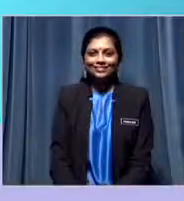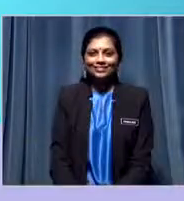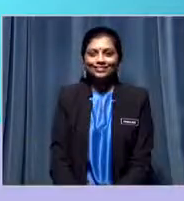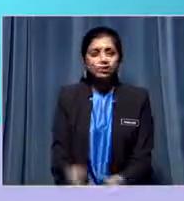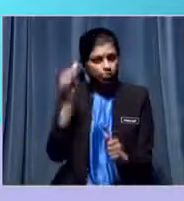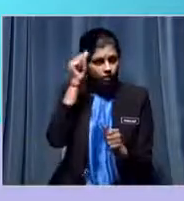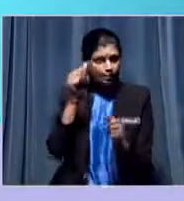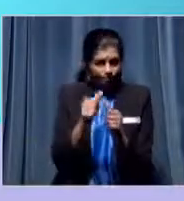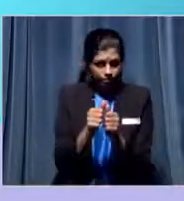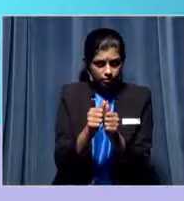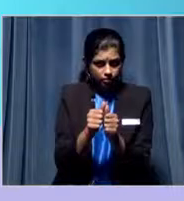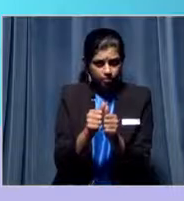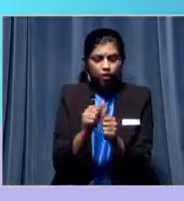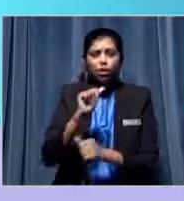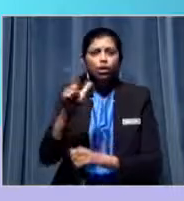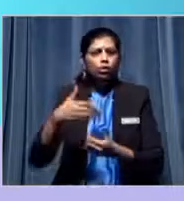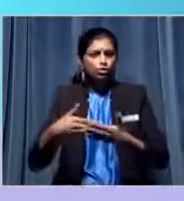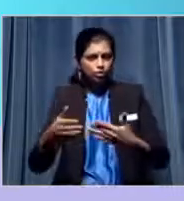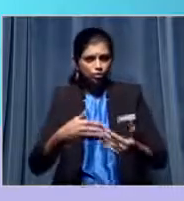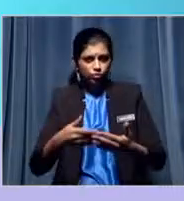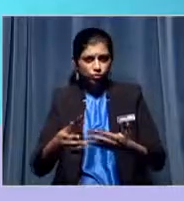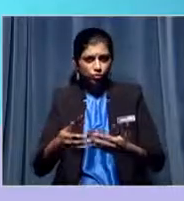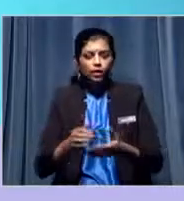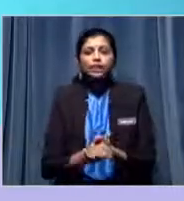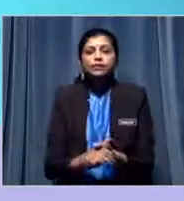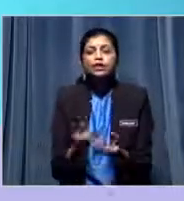Take note that even though it seems